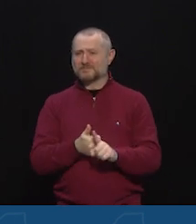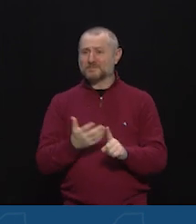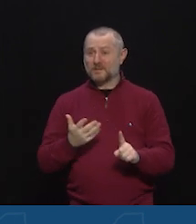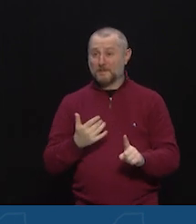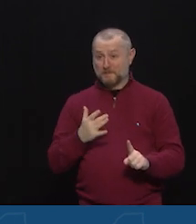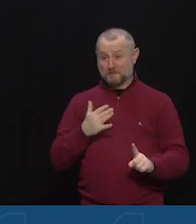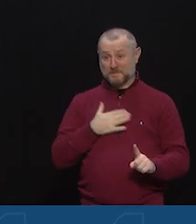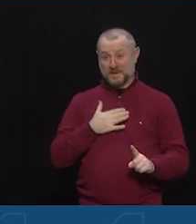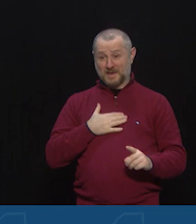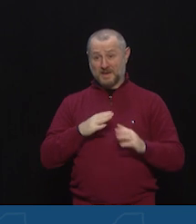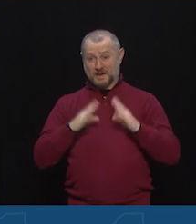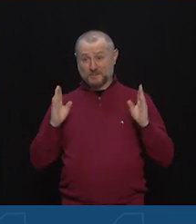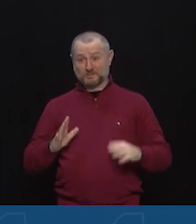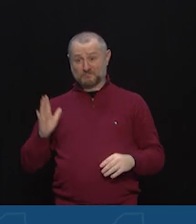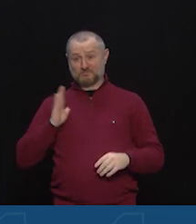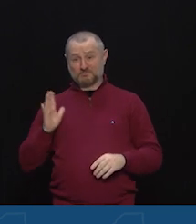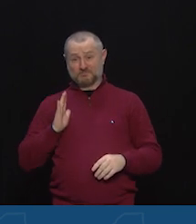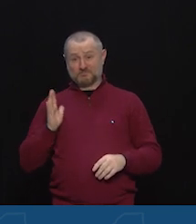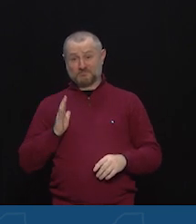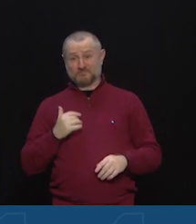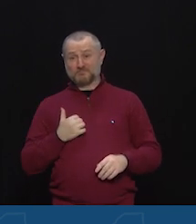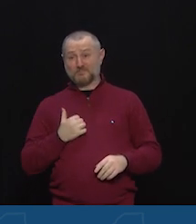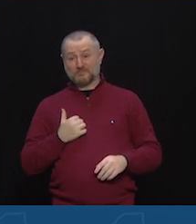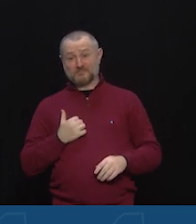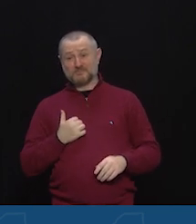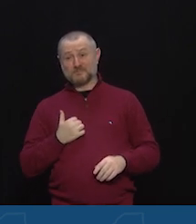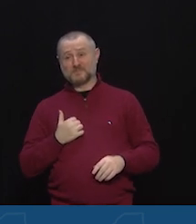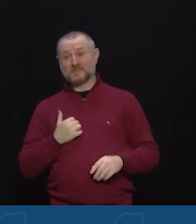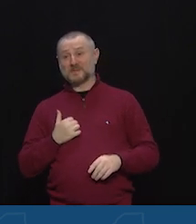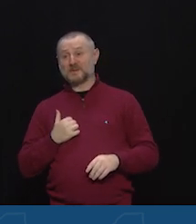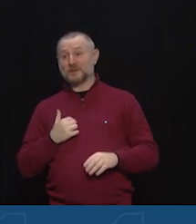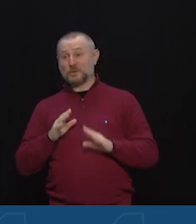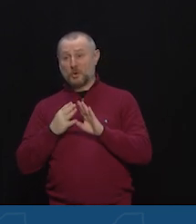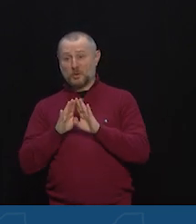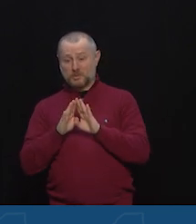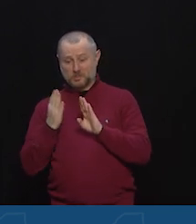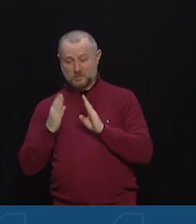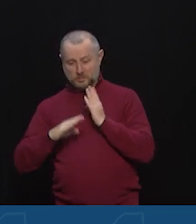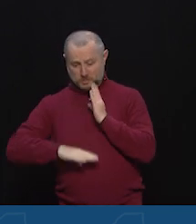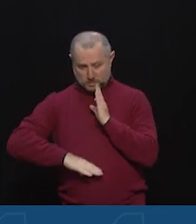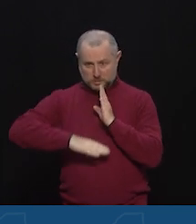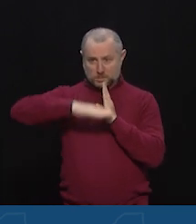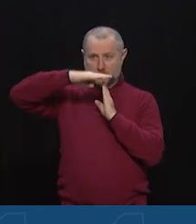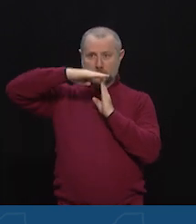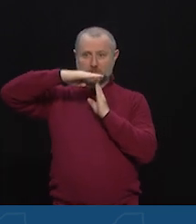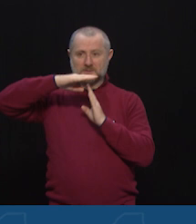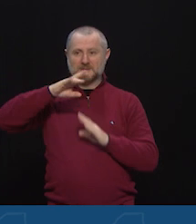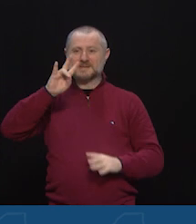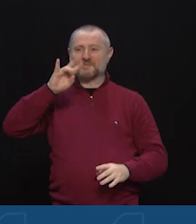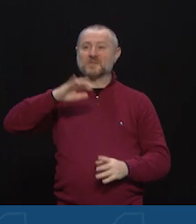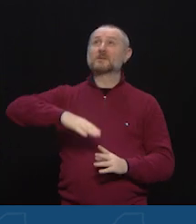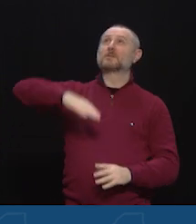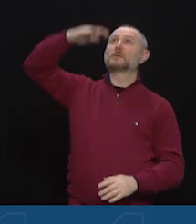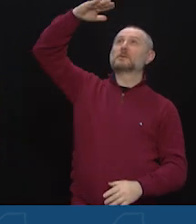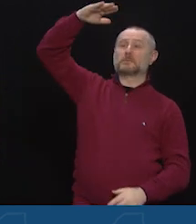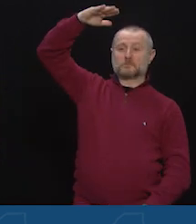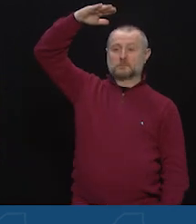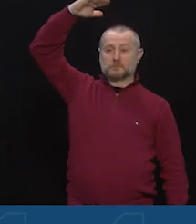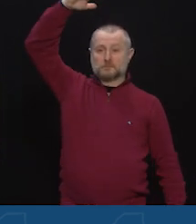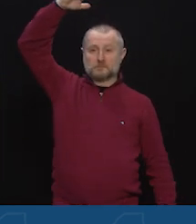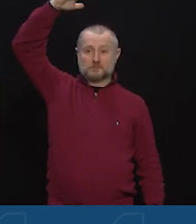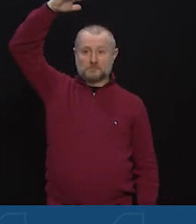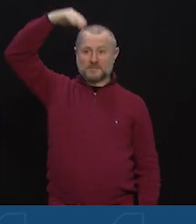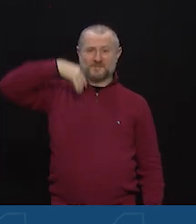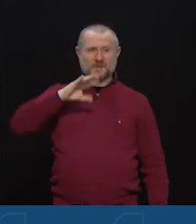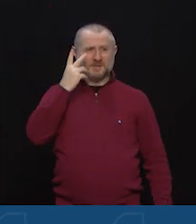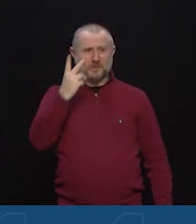house at one time when the snow piled up over the course of 2 days, 7 feet. That's taller than I am. So, okay, up here, we could not open